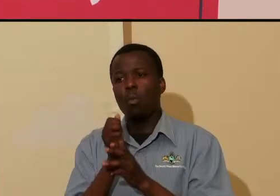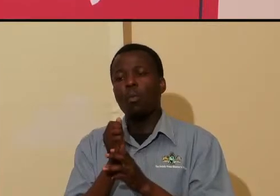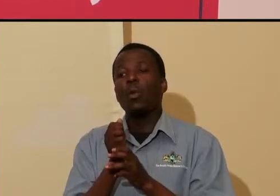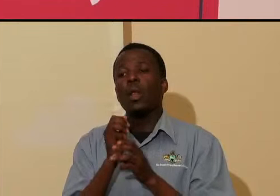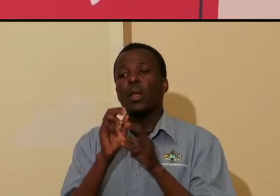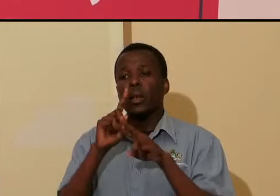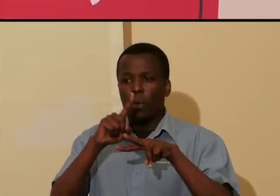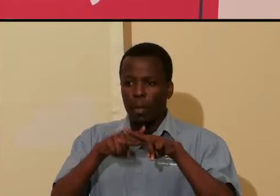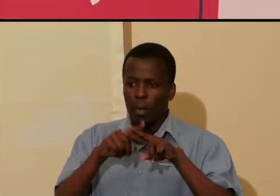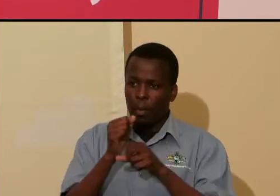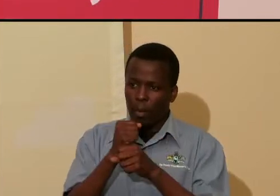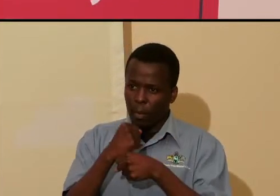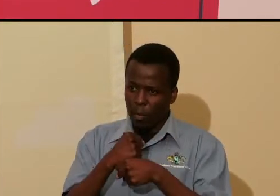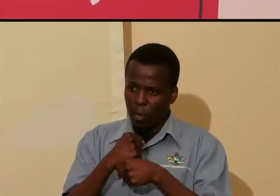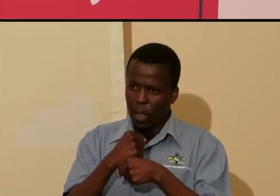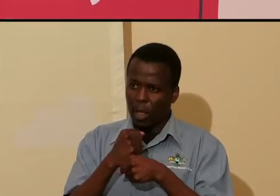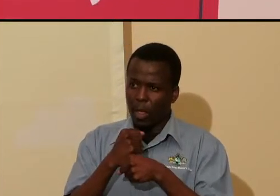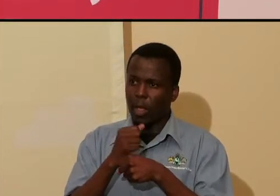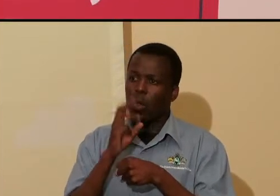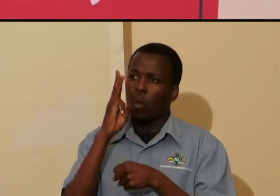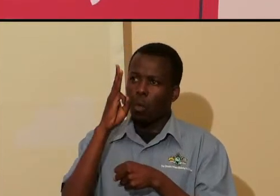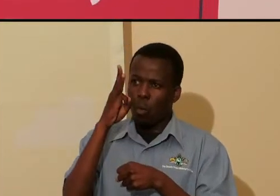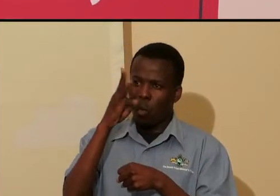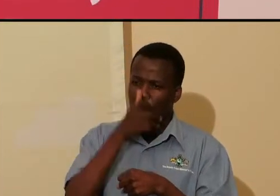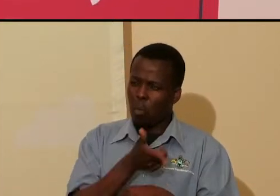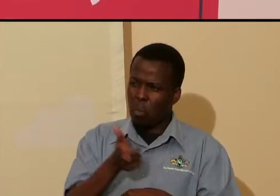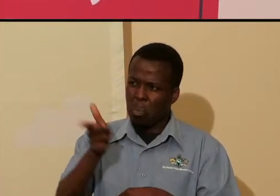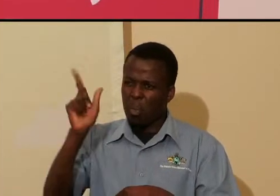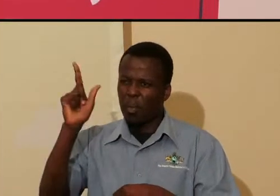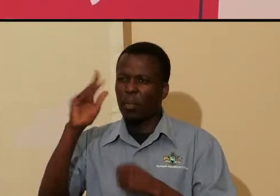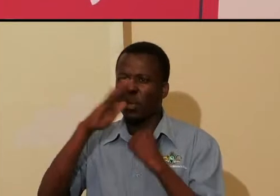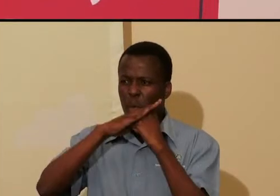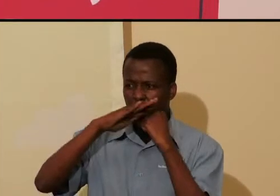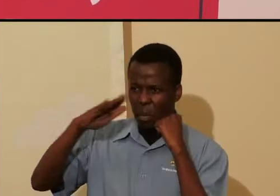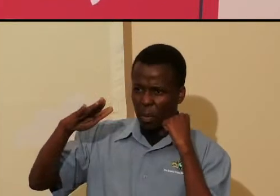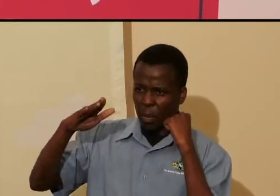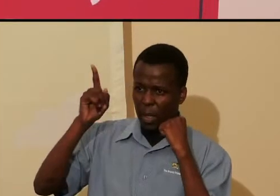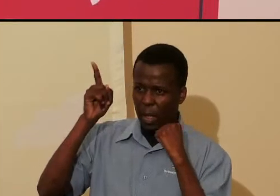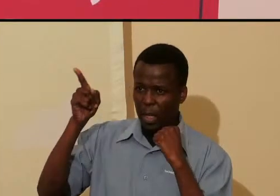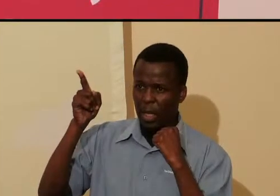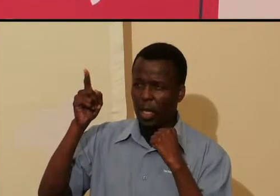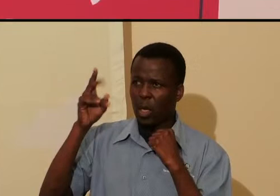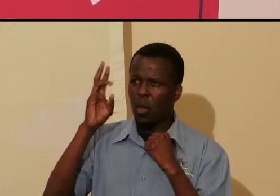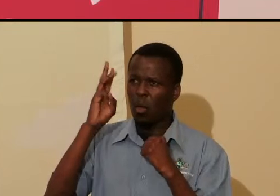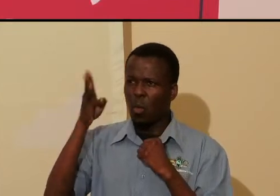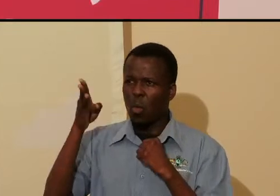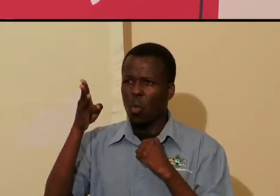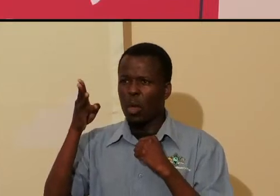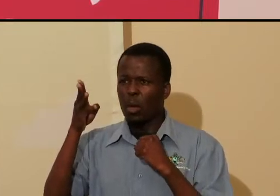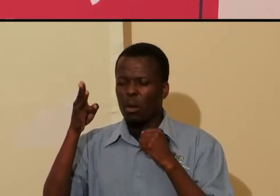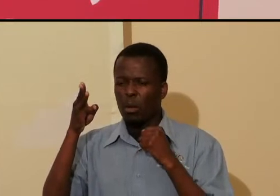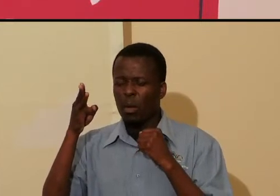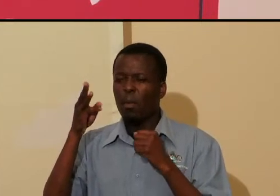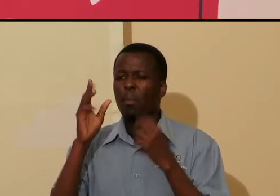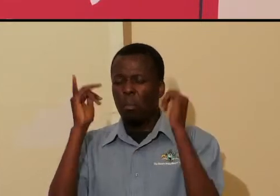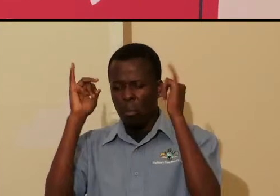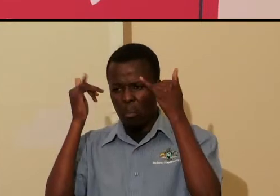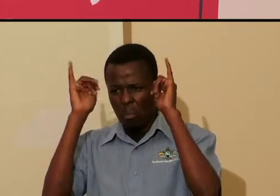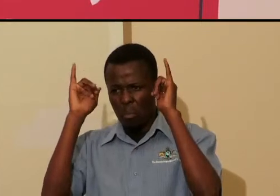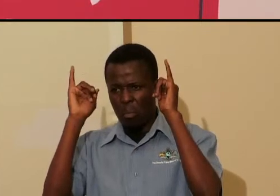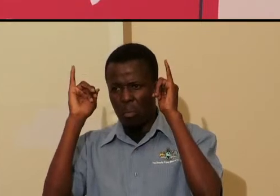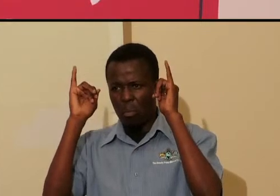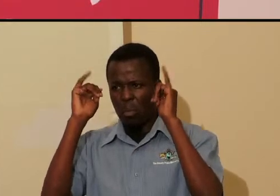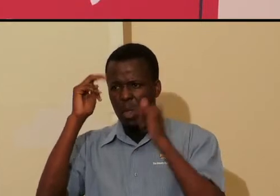the Hoho region on the 1st, and the proposed venue is Buhleni town. So you will recall that we have